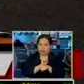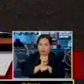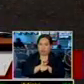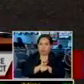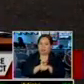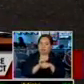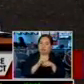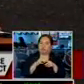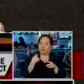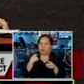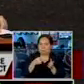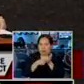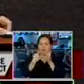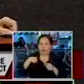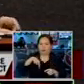no less from us.